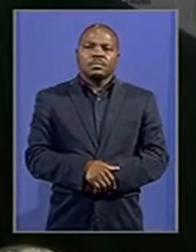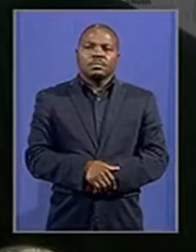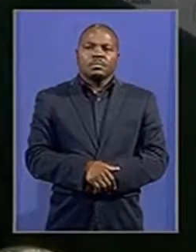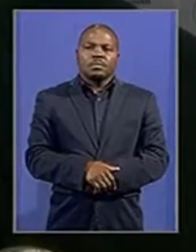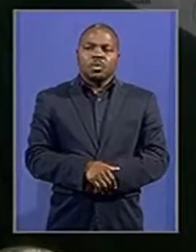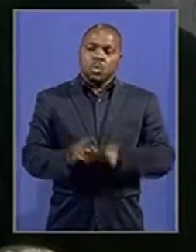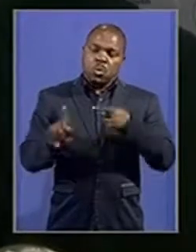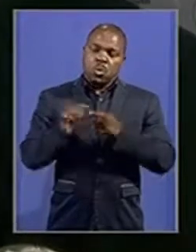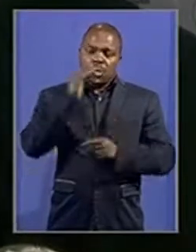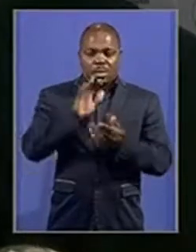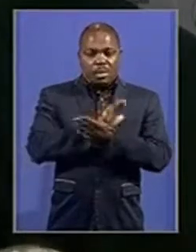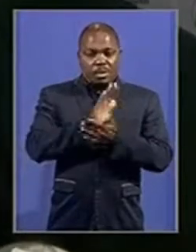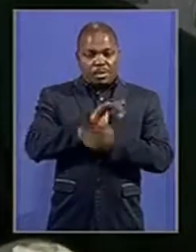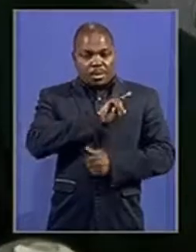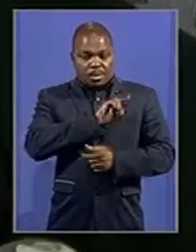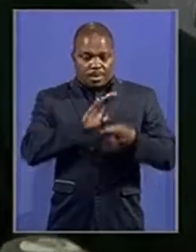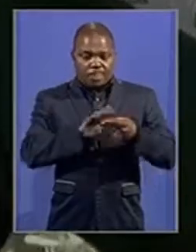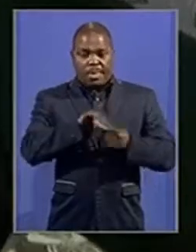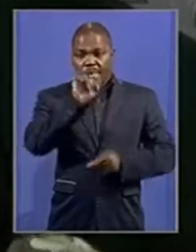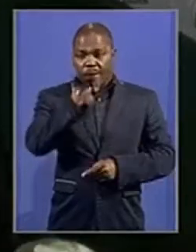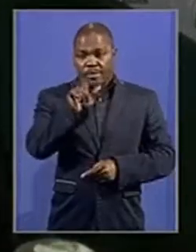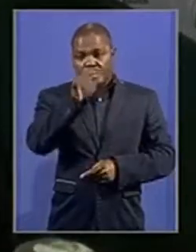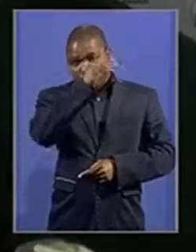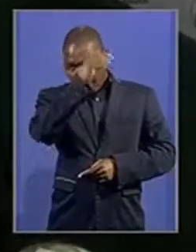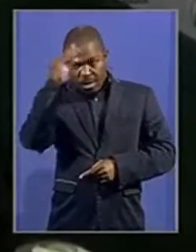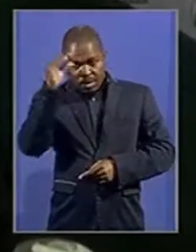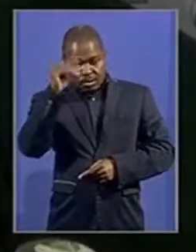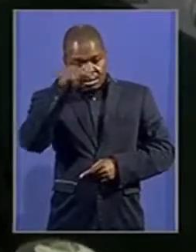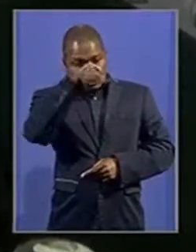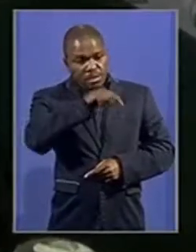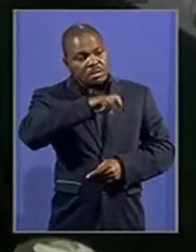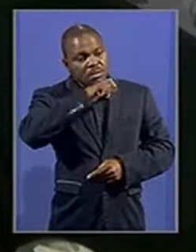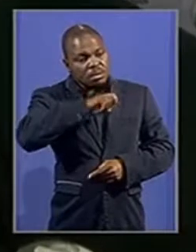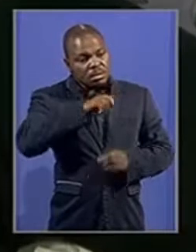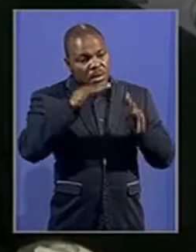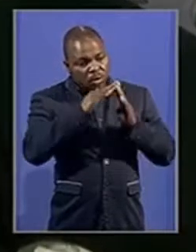A re a ka itumela fa go ka nna le mooki mo ntlong ya segosi.